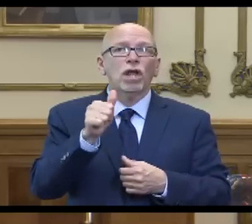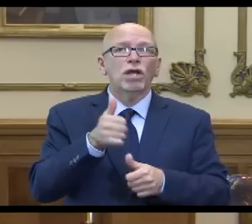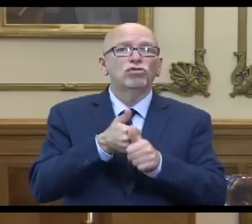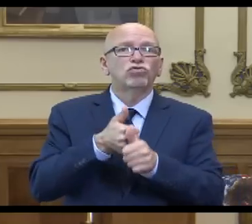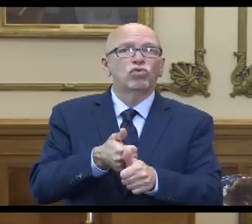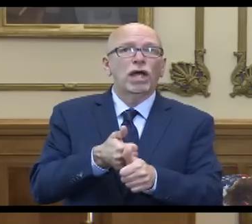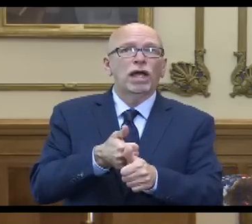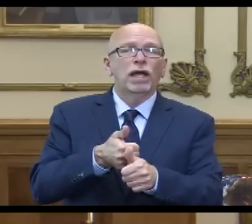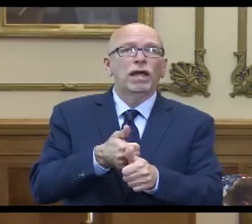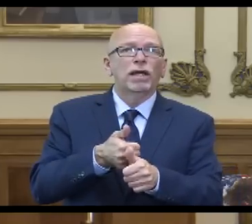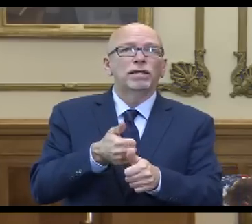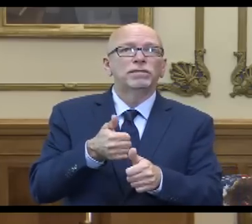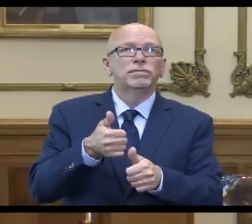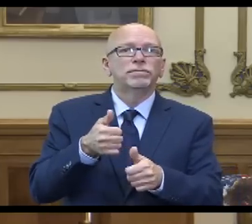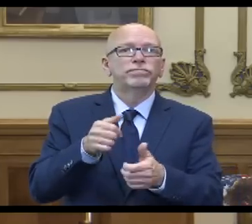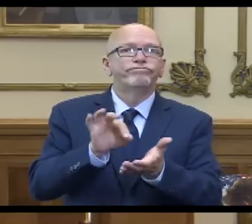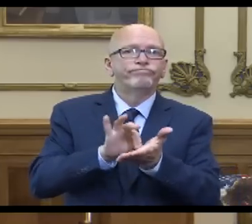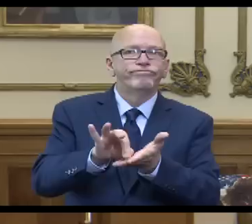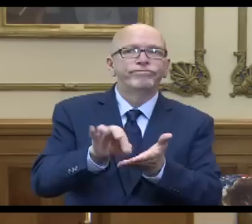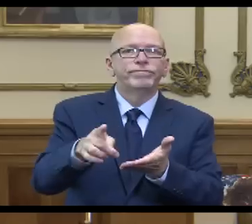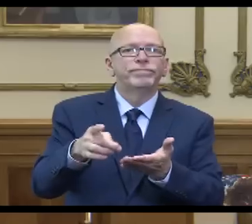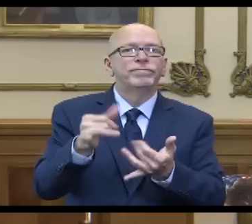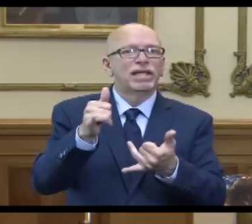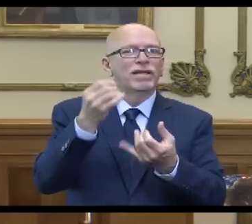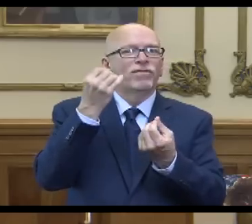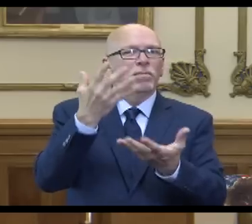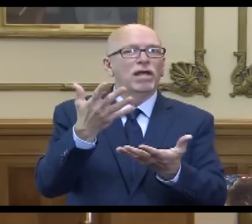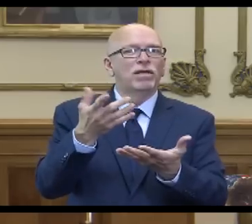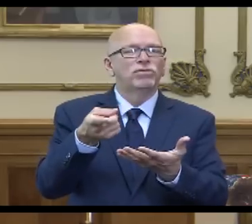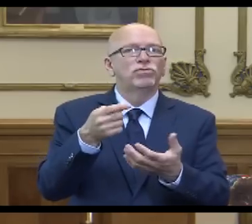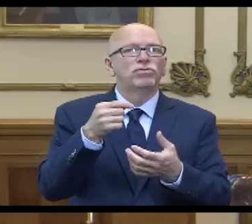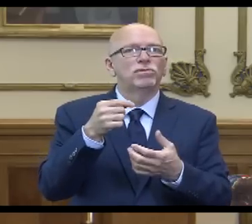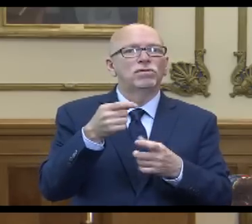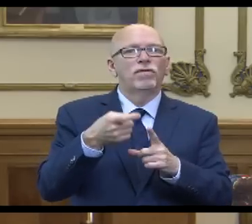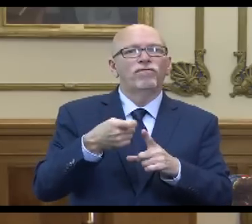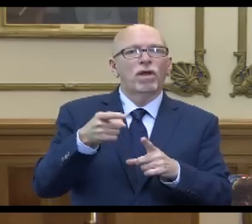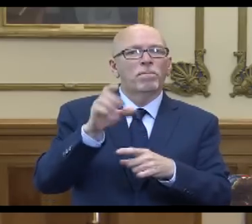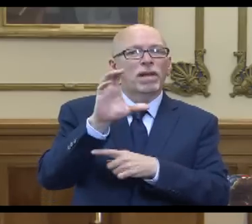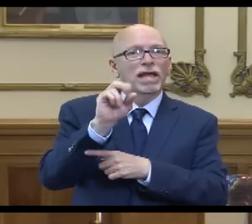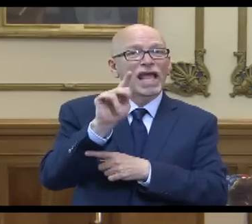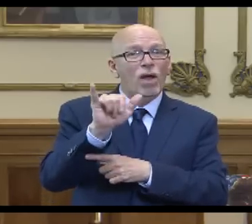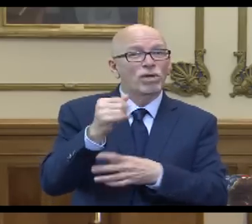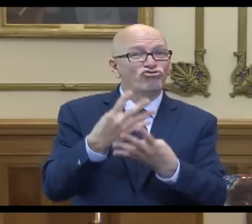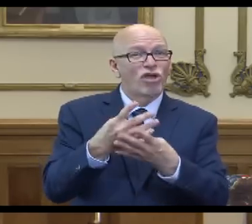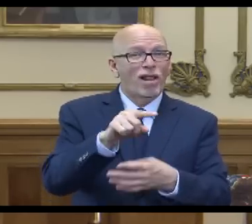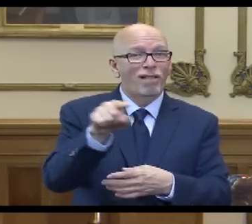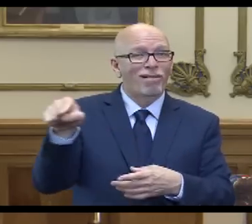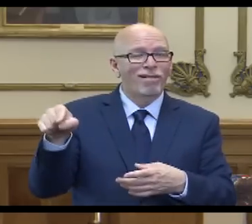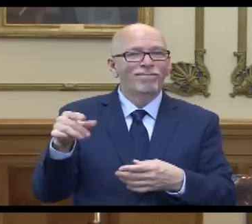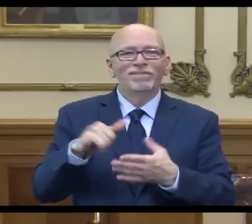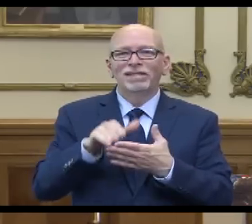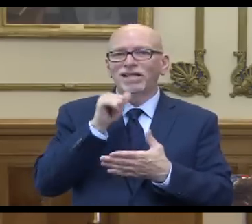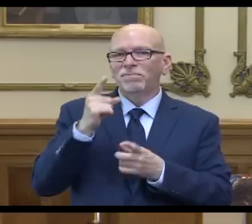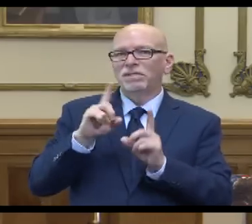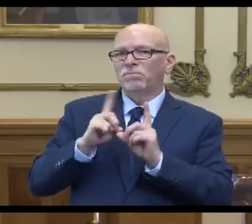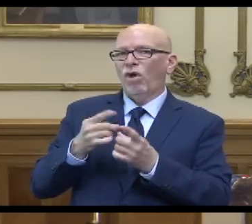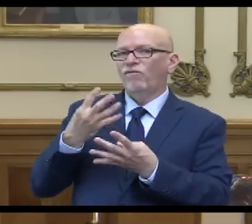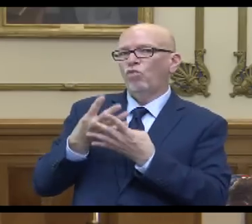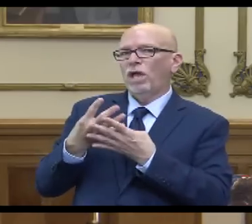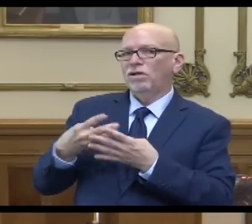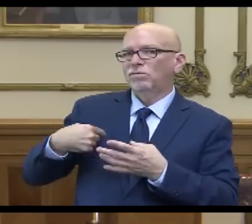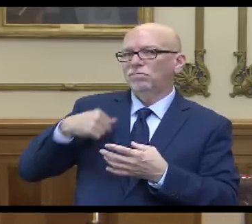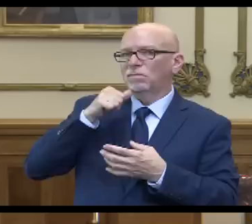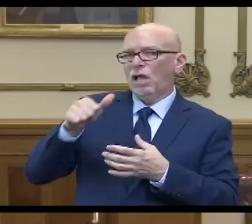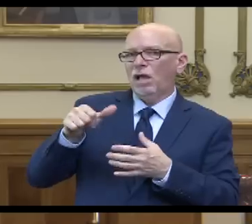or keep track of the information from our county jails. So that's not something that the Department of